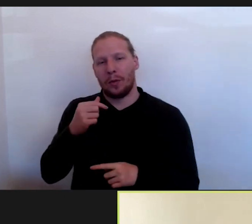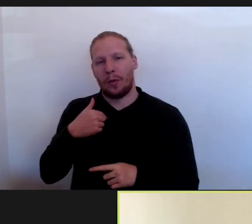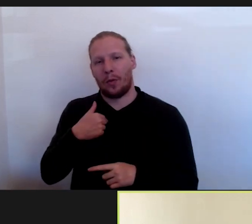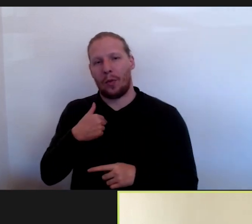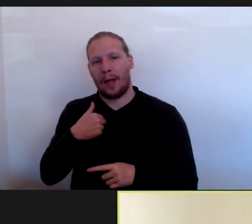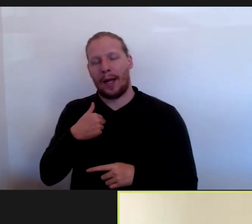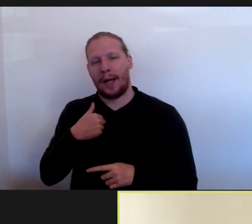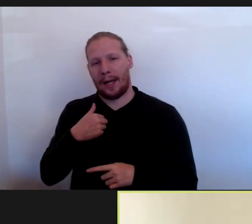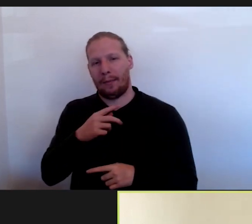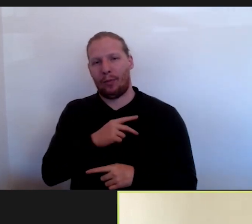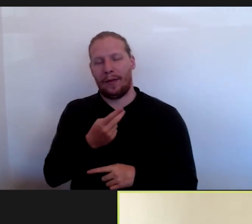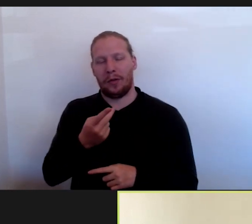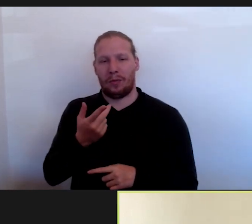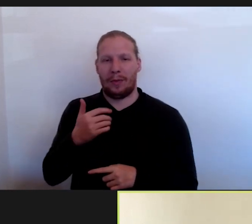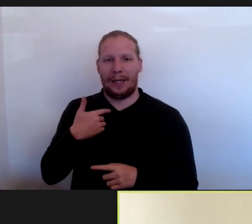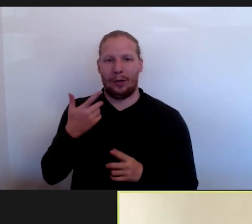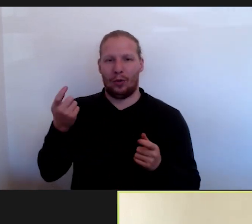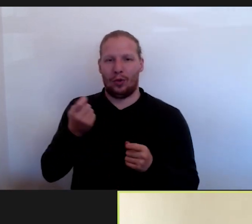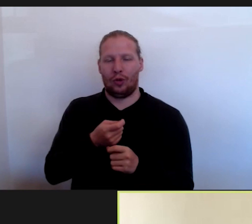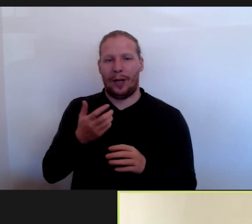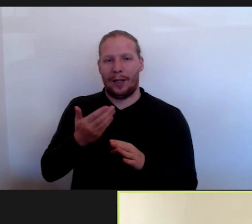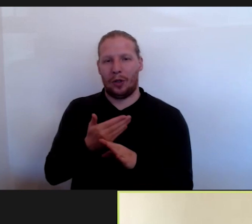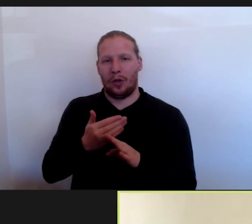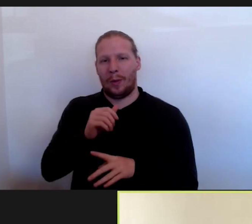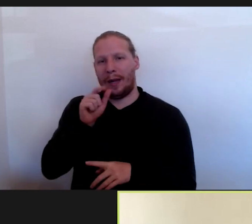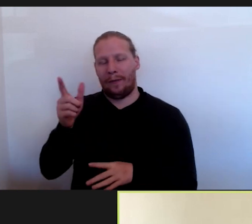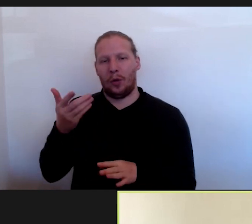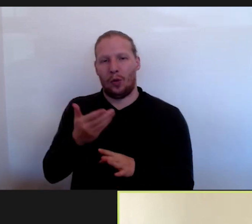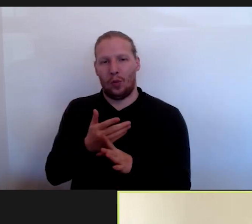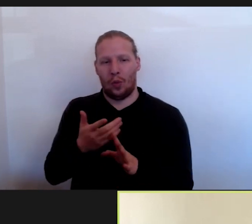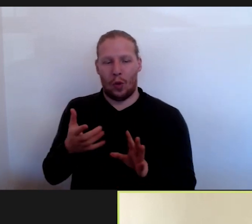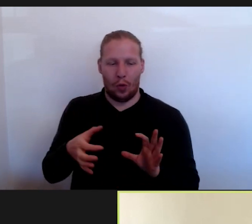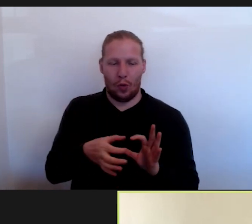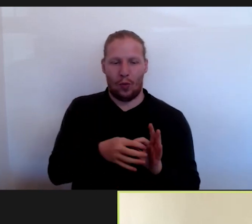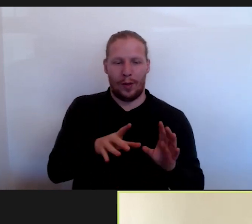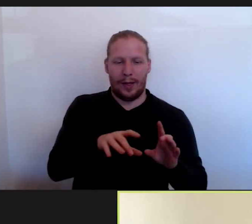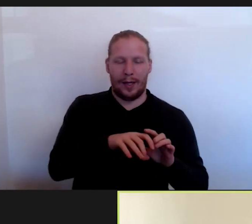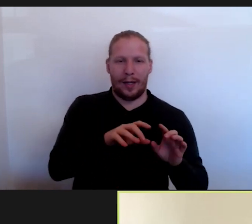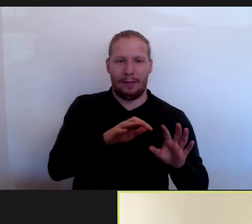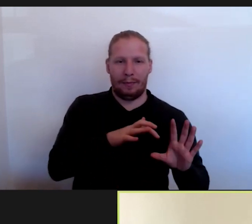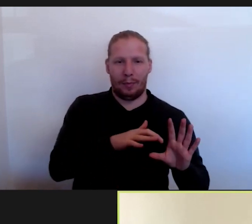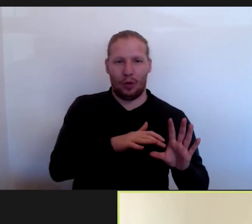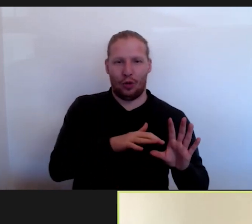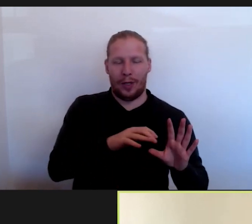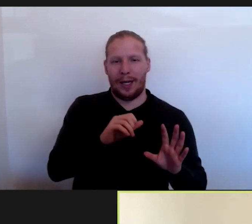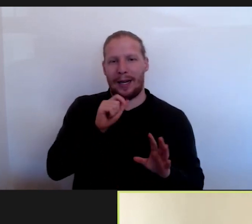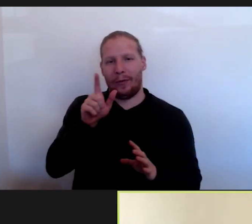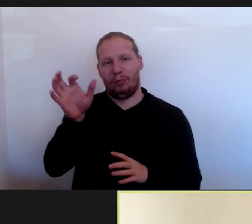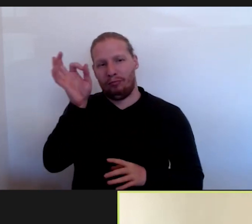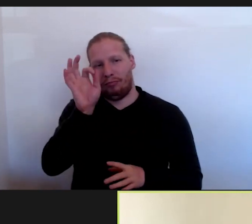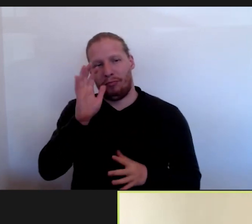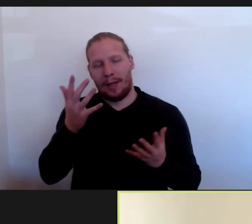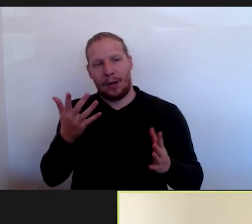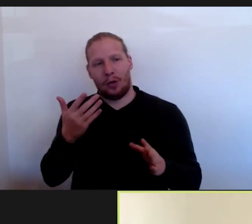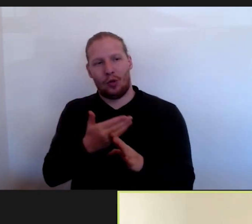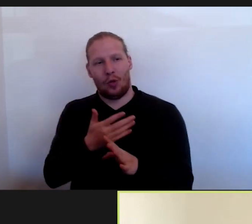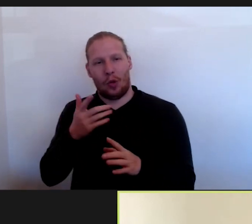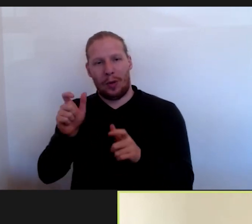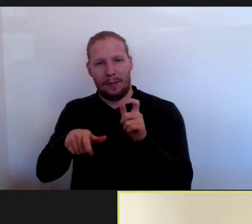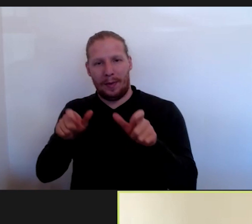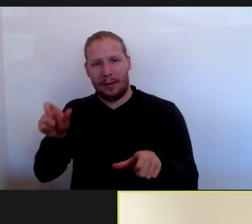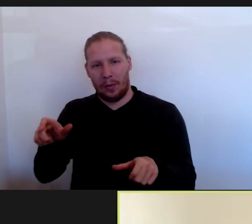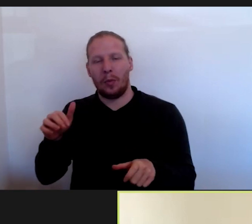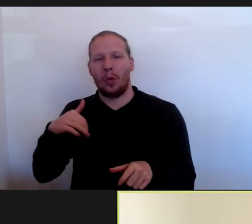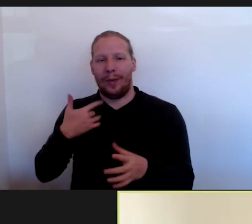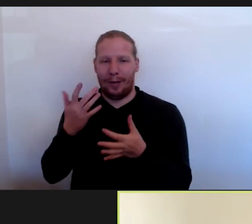may as well have to change our profession. You work with the machine and with the computer if you don't know how to work with the people. If you do work with the people, you have to always learn how to